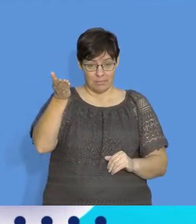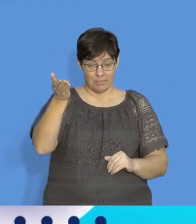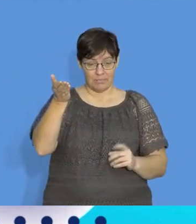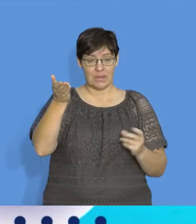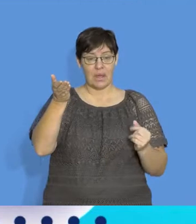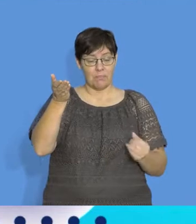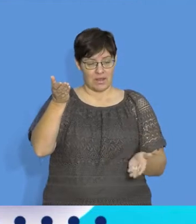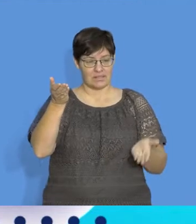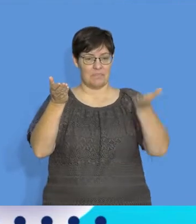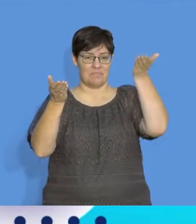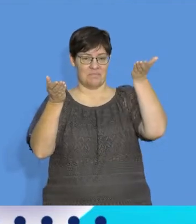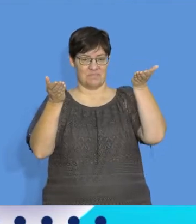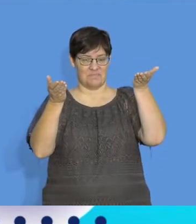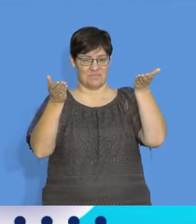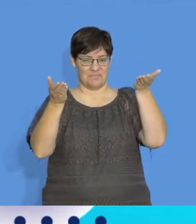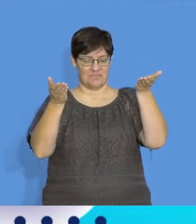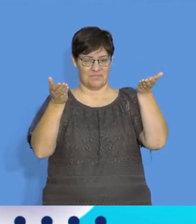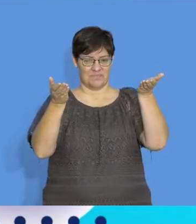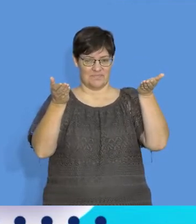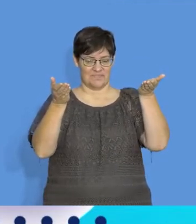up, the petrol price goes up.